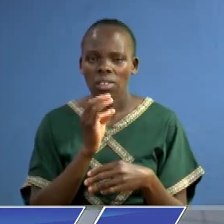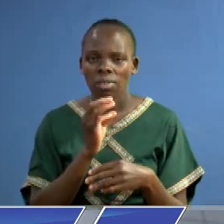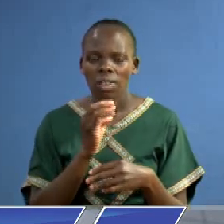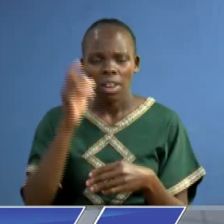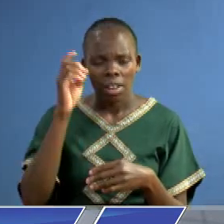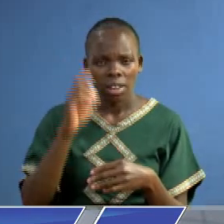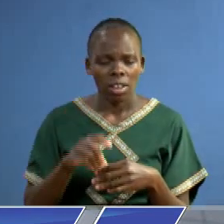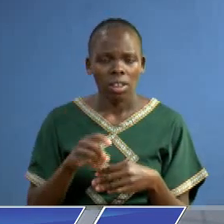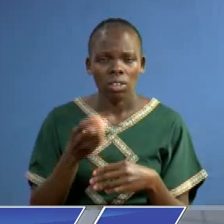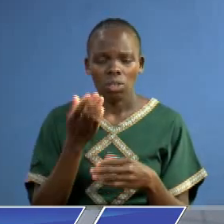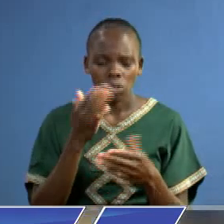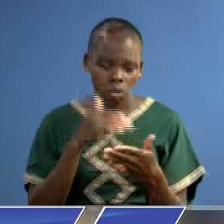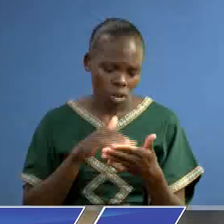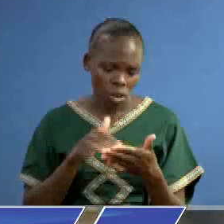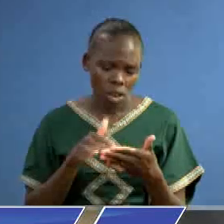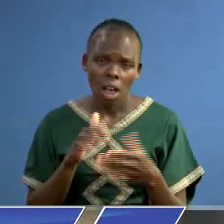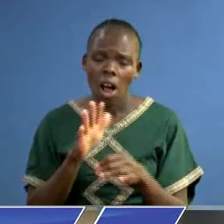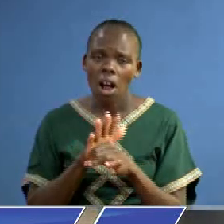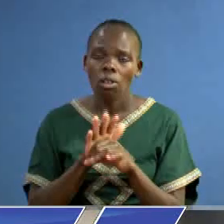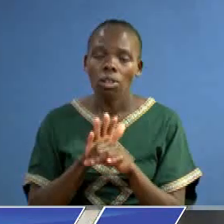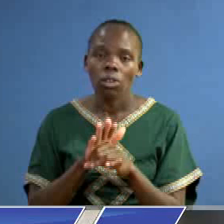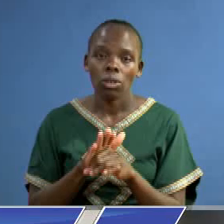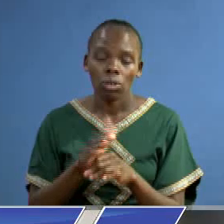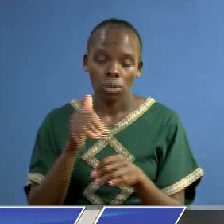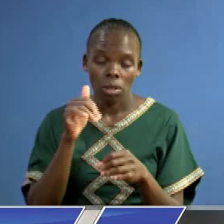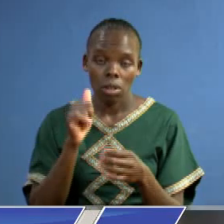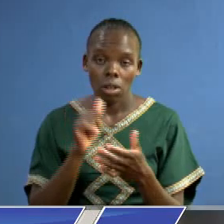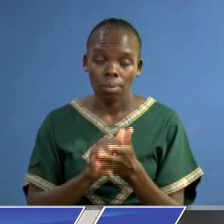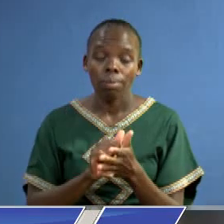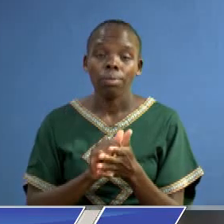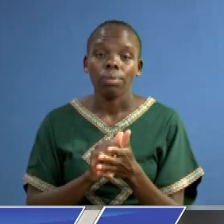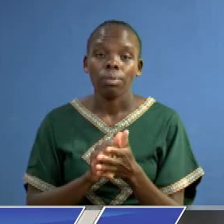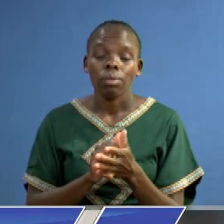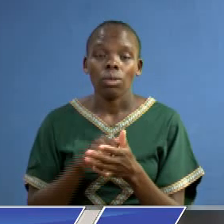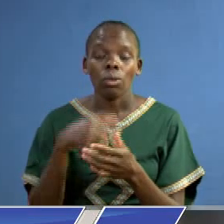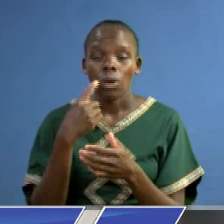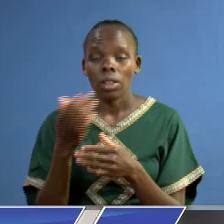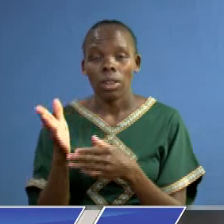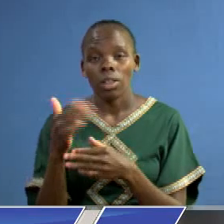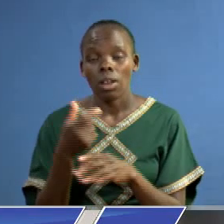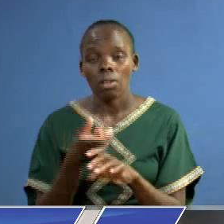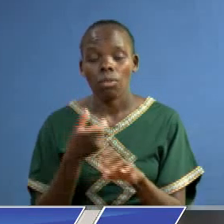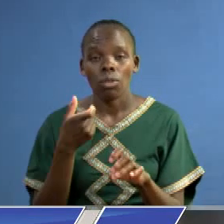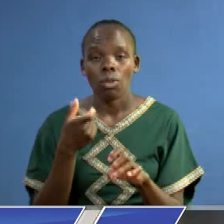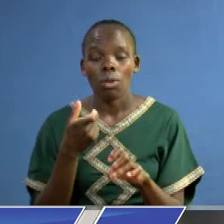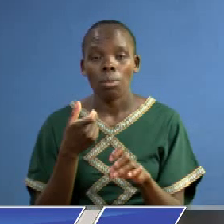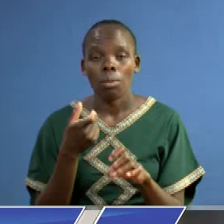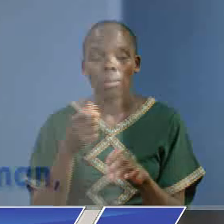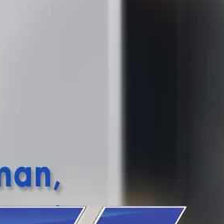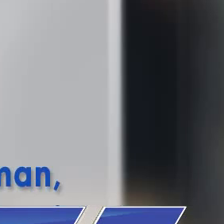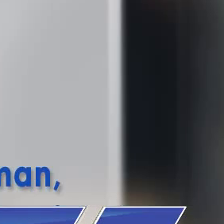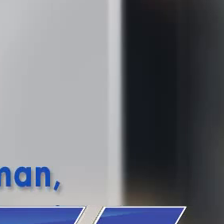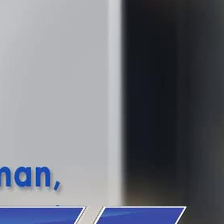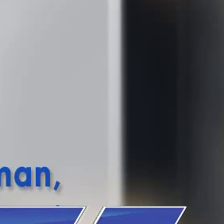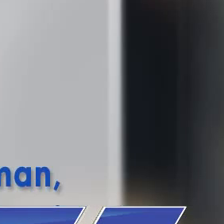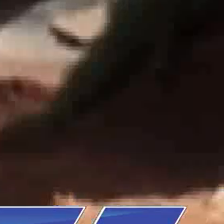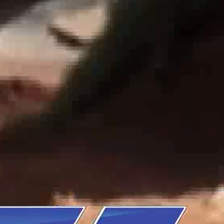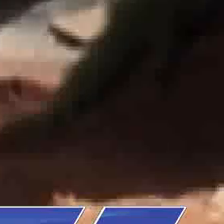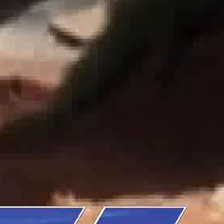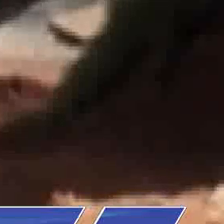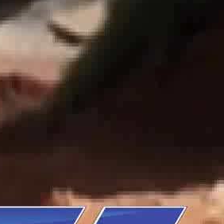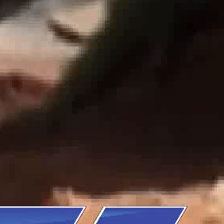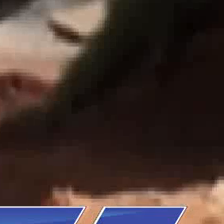not to read too much into the incident. A worker at the site who had returned from an upcountry trip had complained of